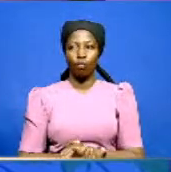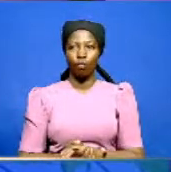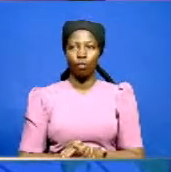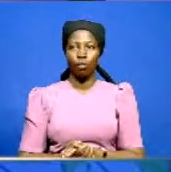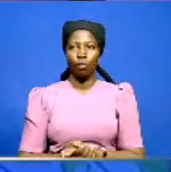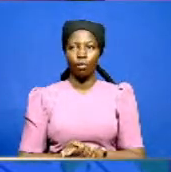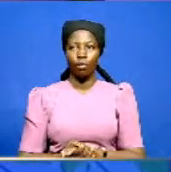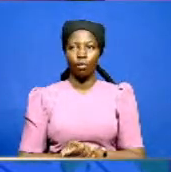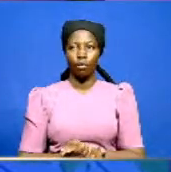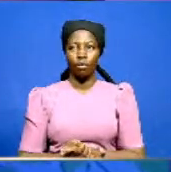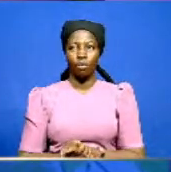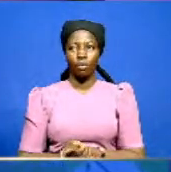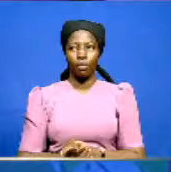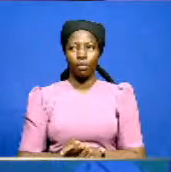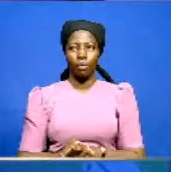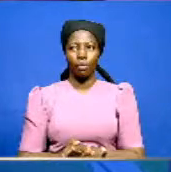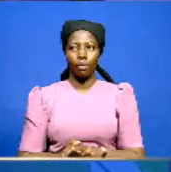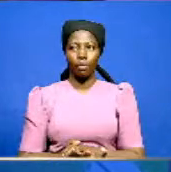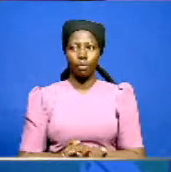ndepi.